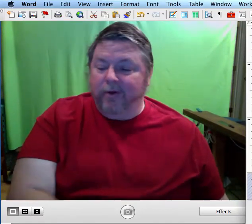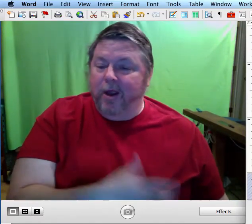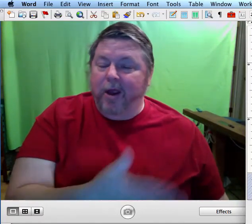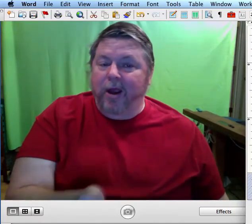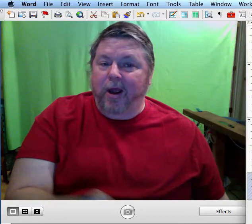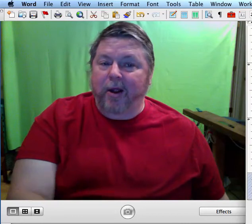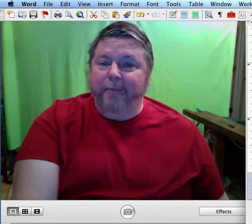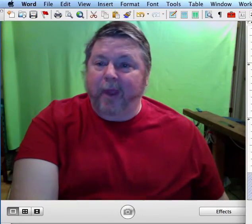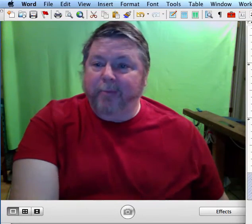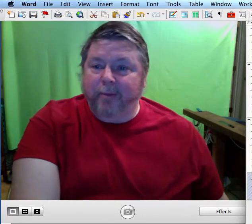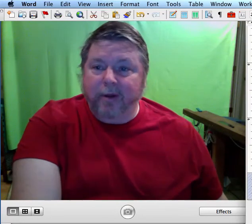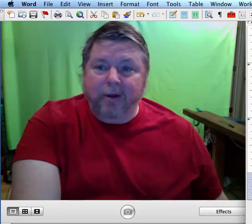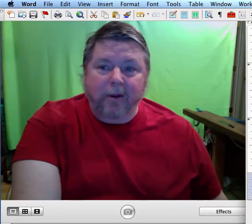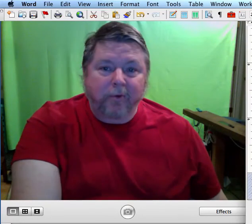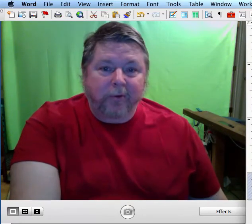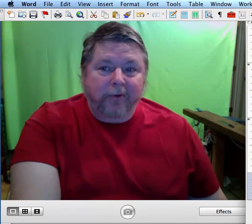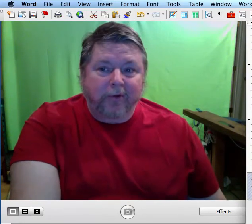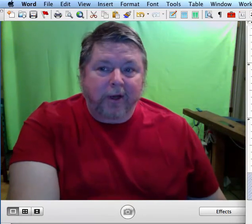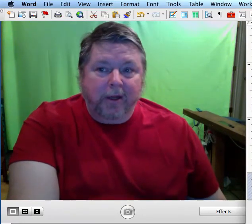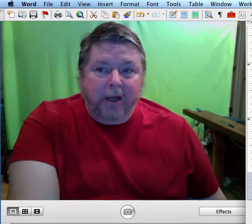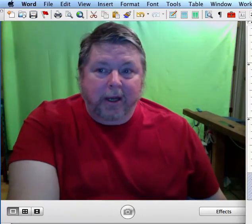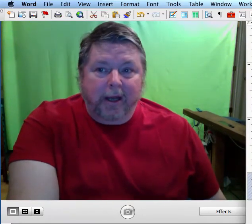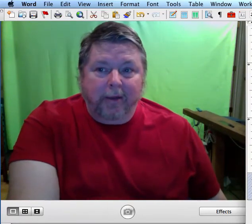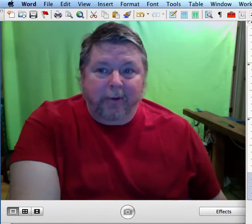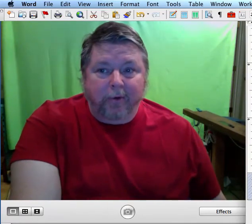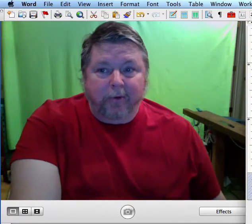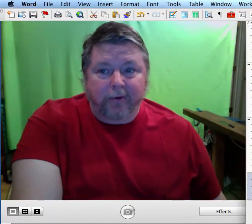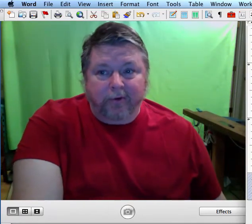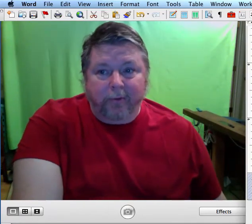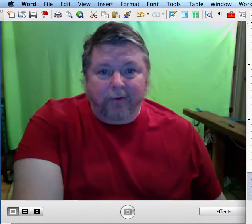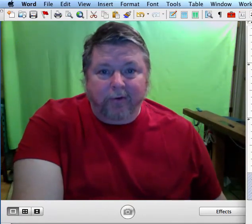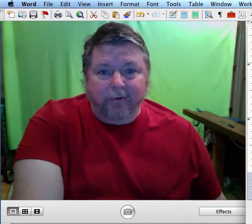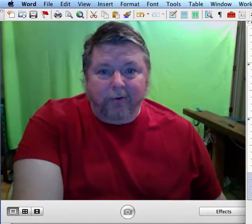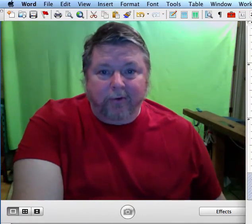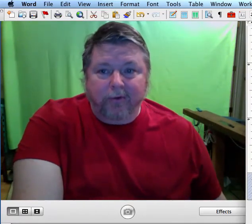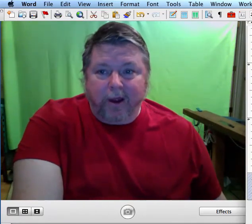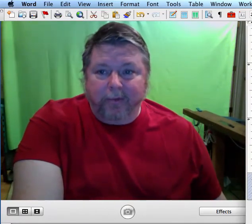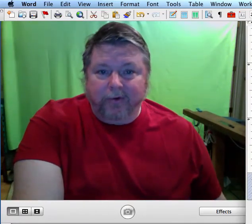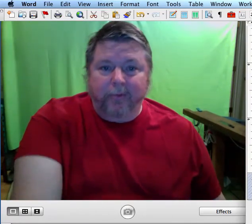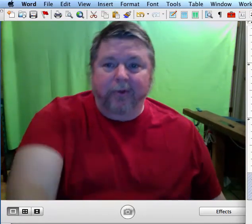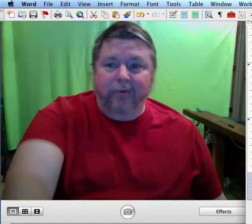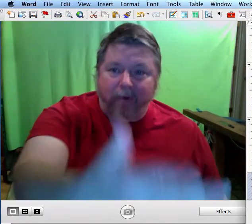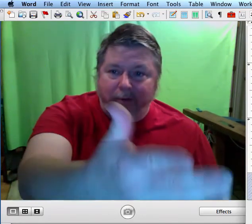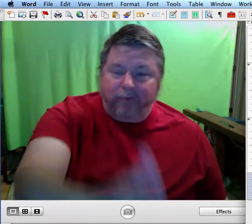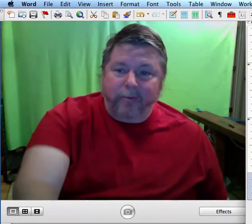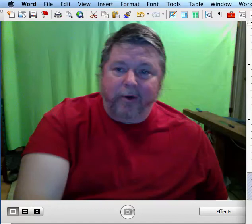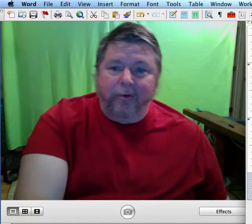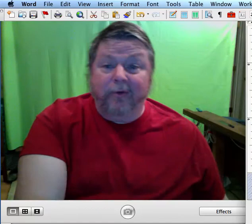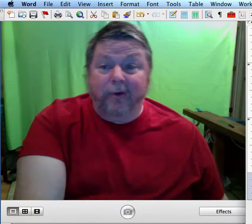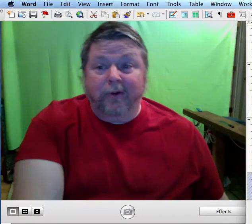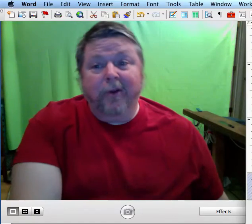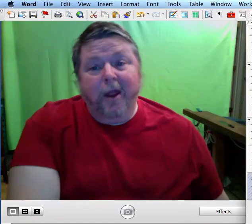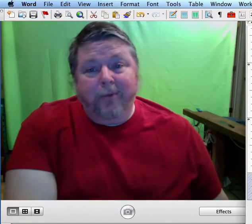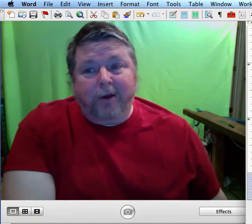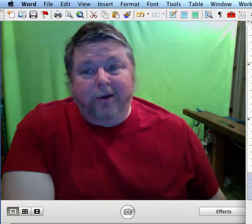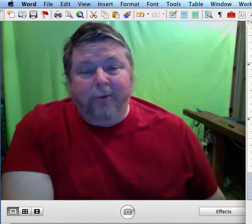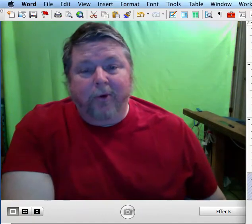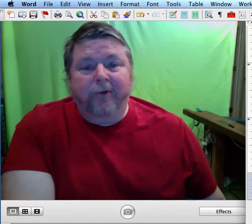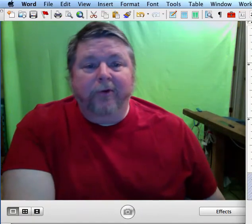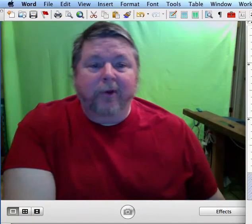were pleasant. Maybe would you be interested in letting me work with you some more in the future to accomplish some of the requirements for my courses, such as